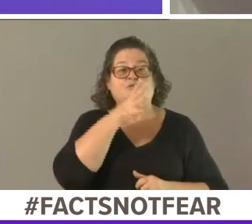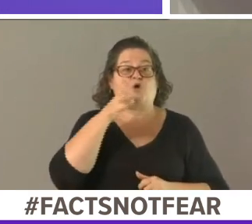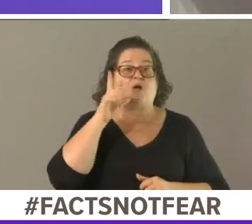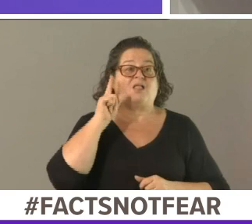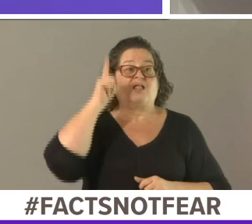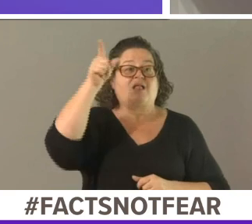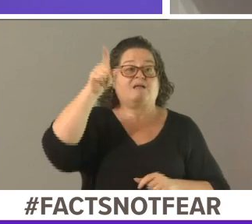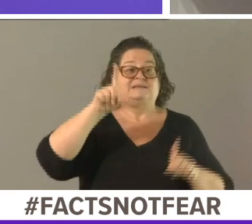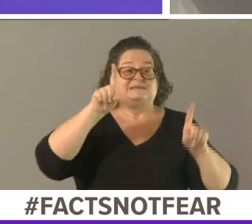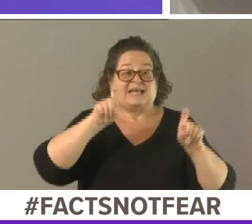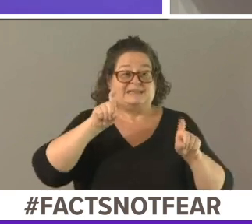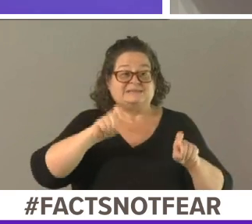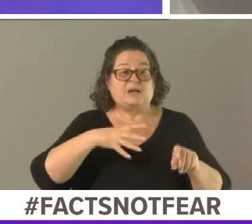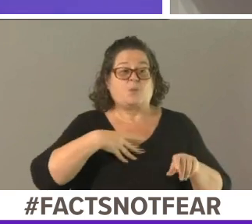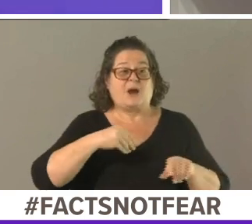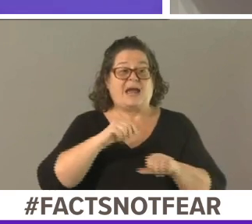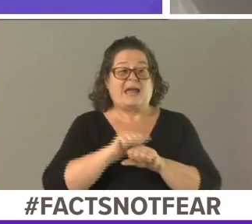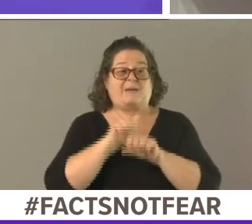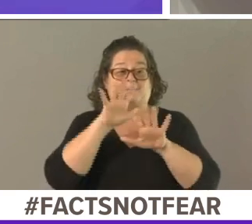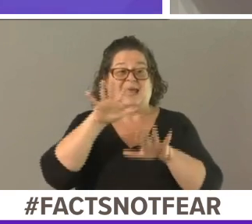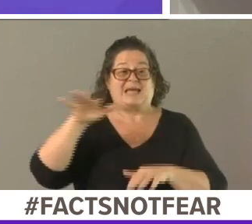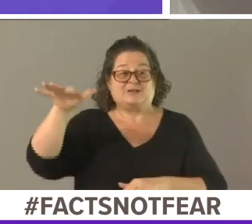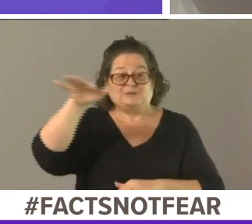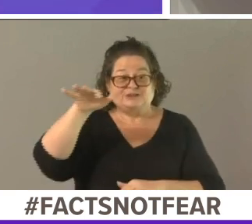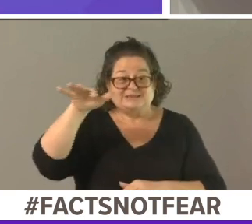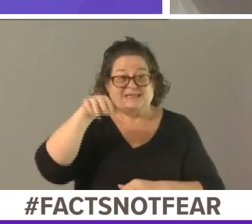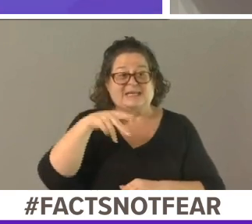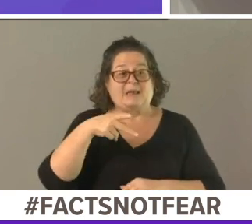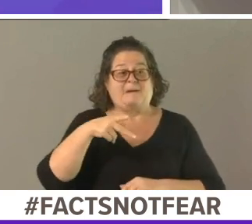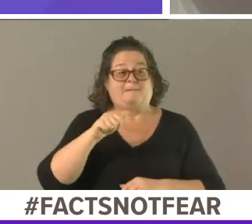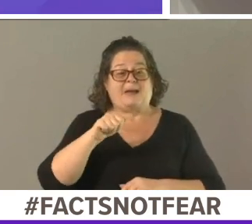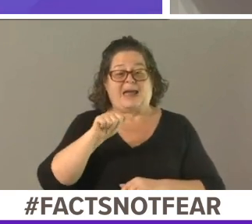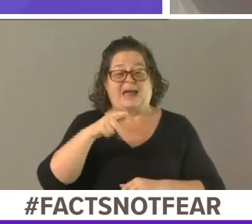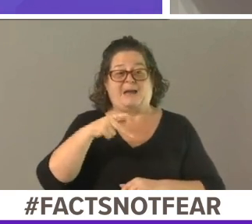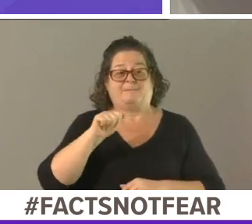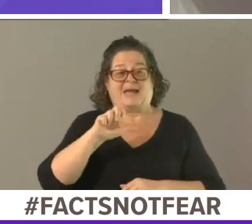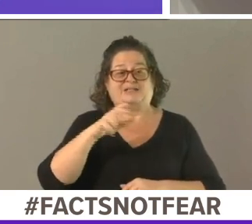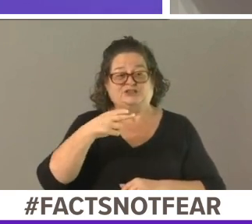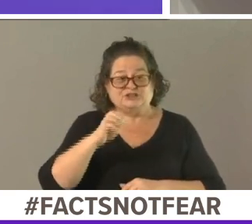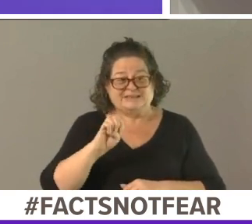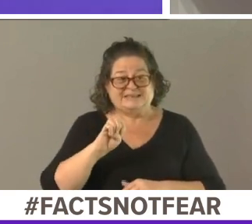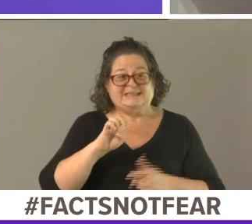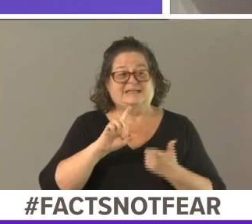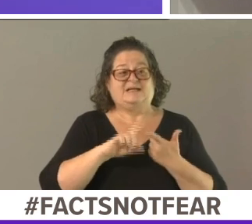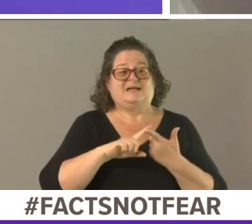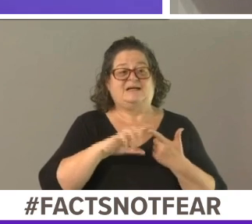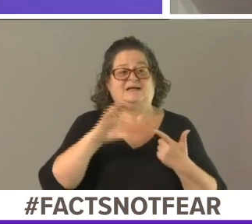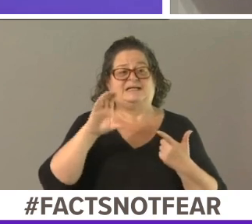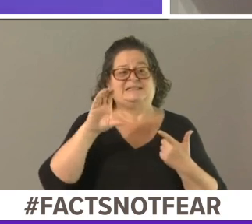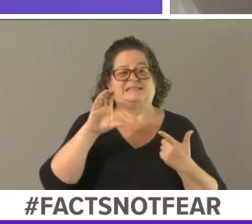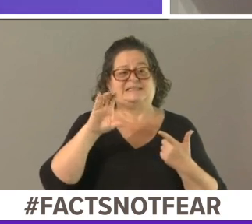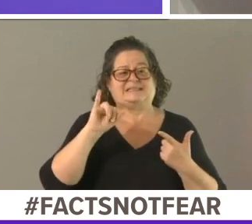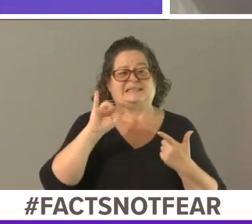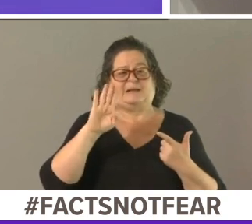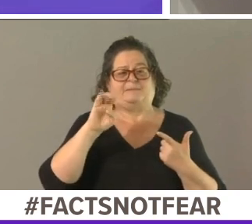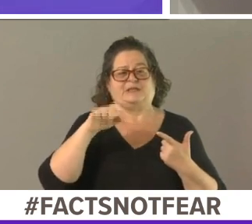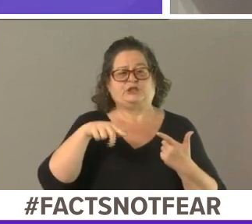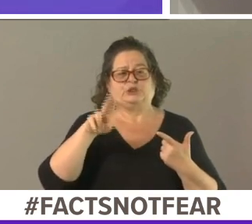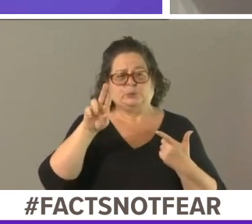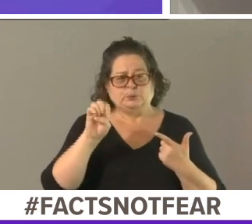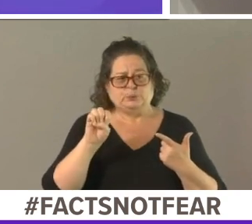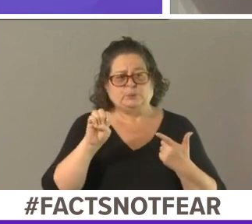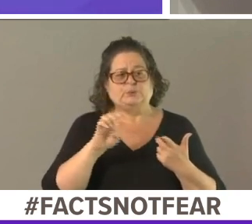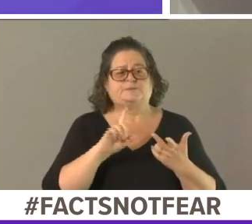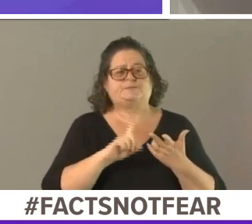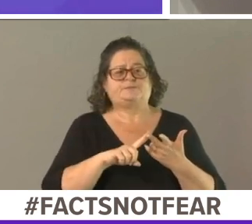test blitz, Cibicu yesterday, and today the community of White River. 22 of our National Guardsmen out there